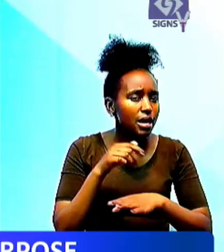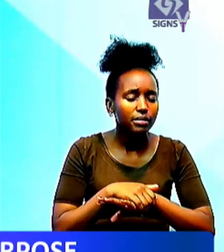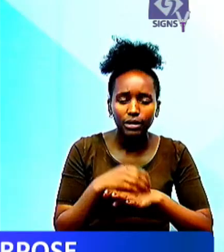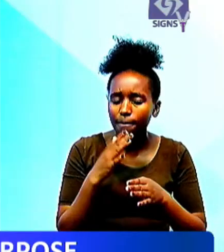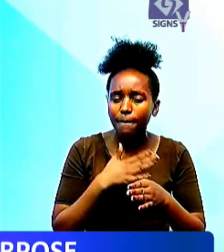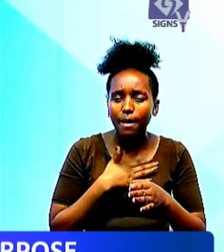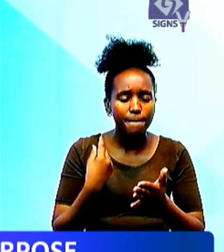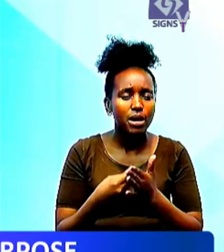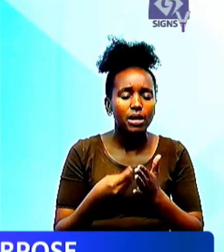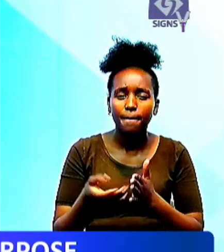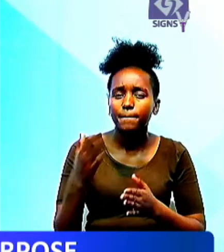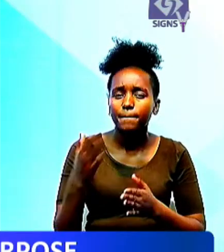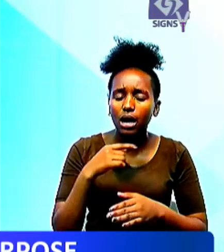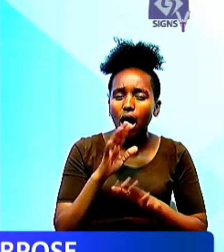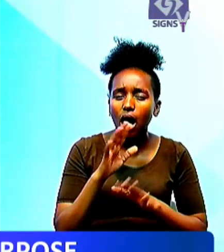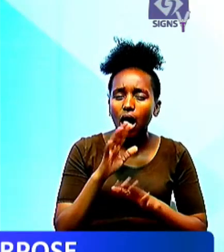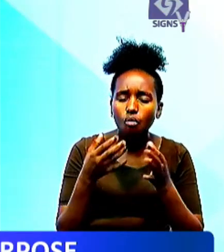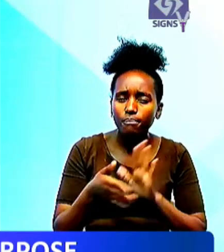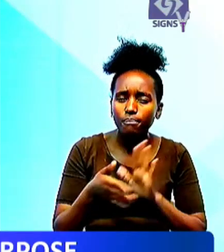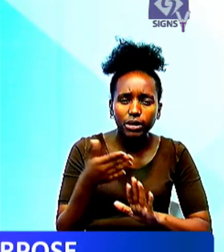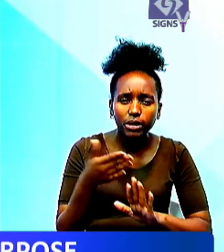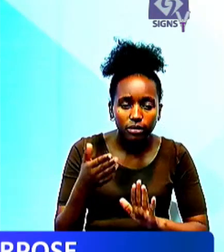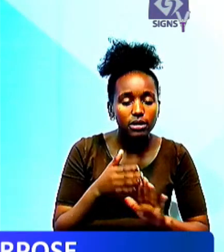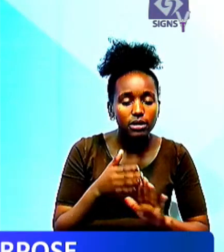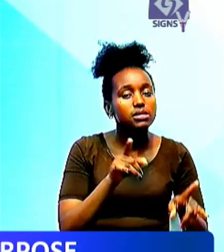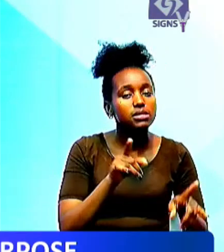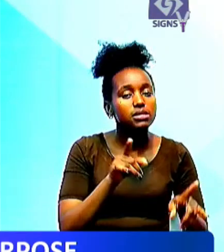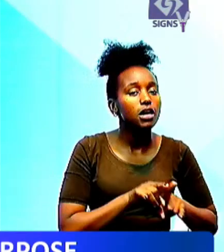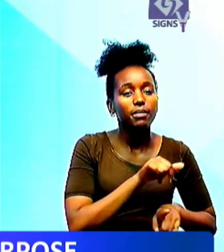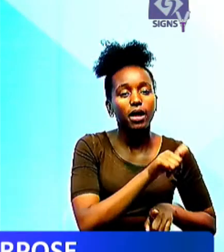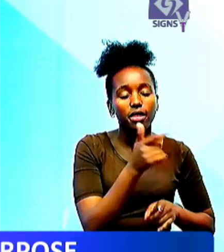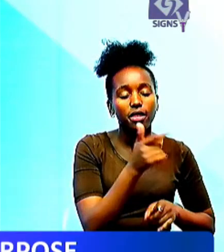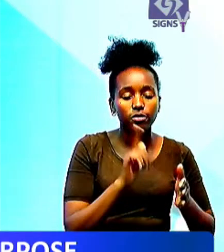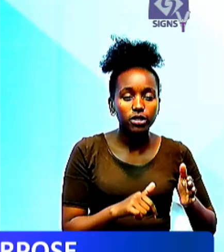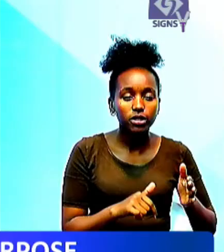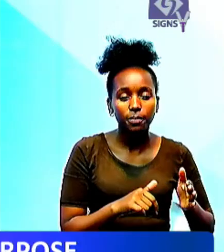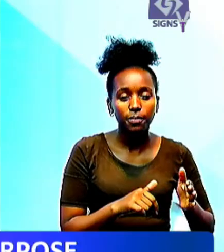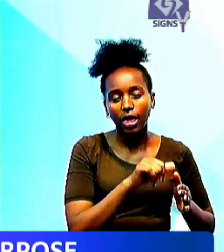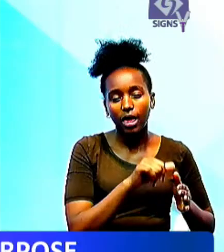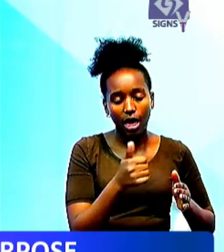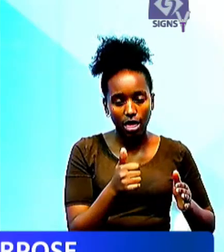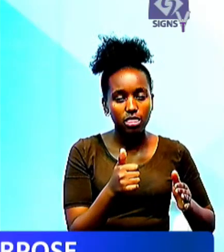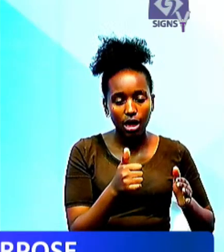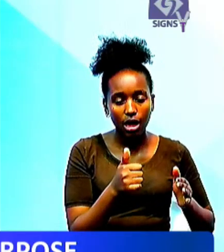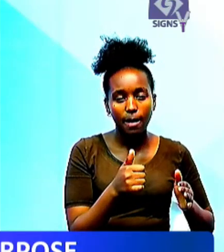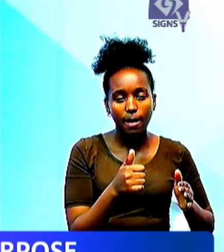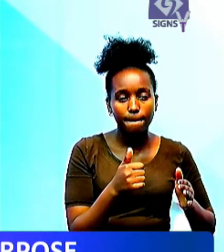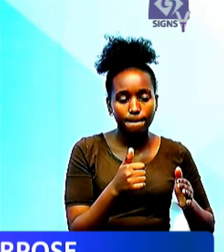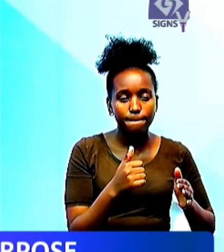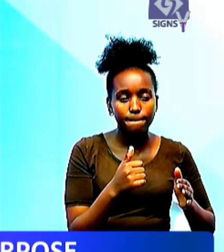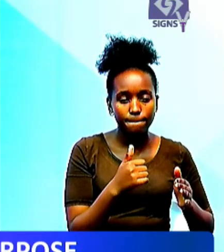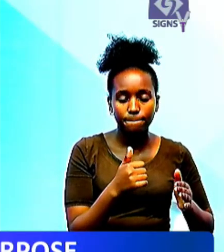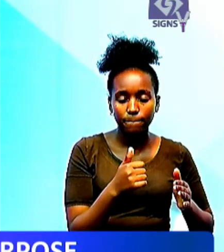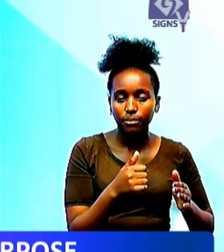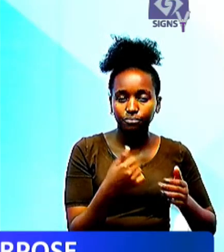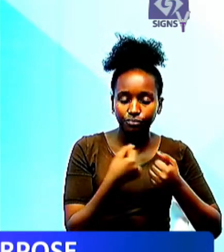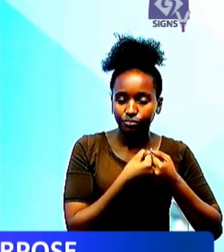You know? And the other thing I said is the underlying assets. If I'm coming and tell you, Alan, I'm going to give